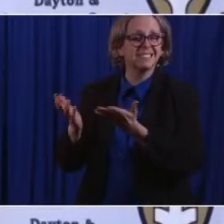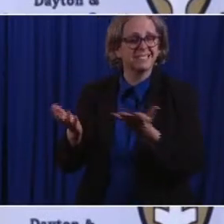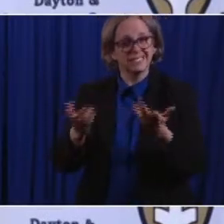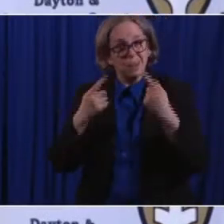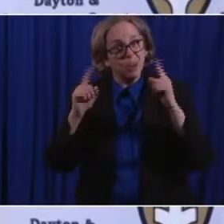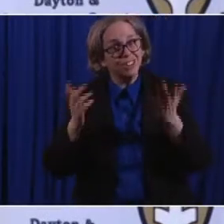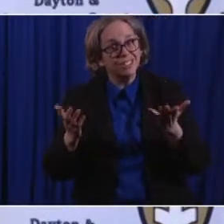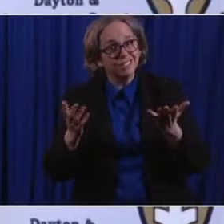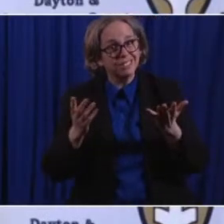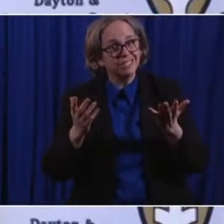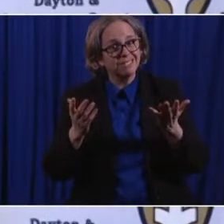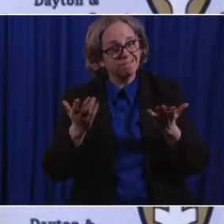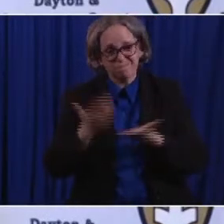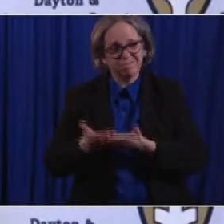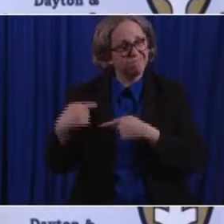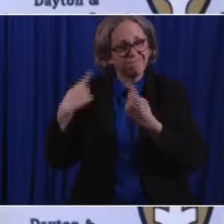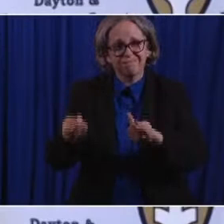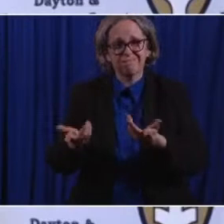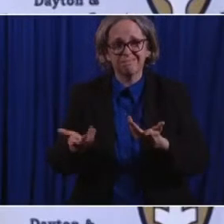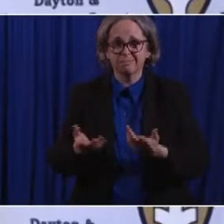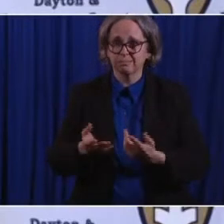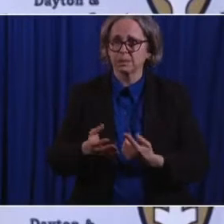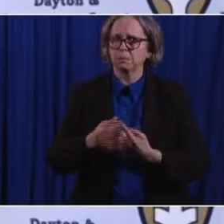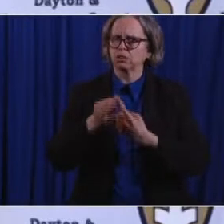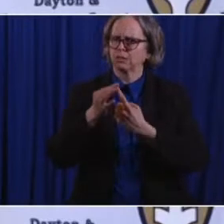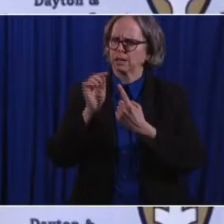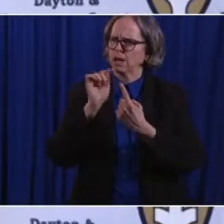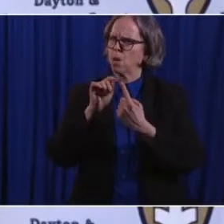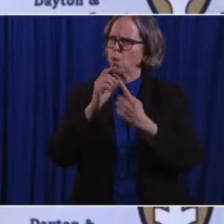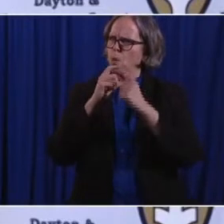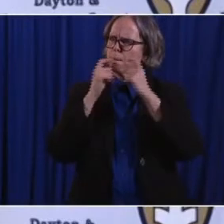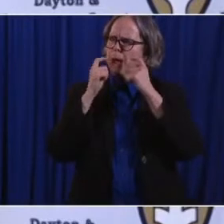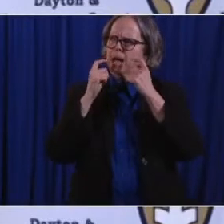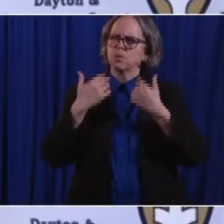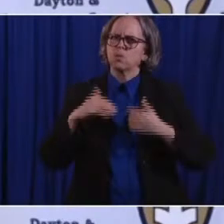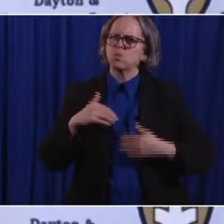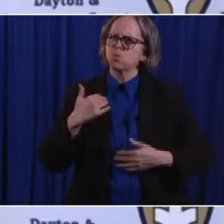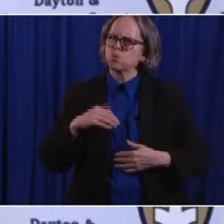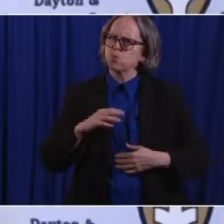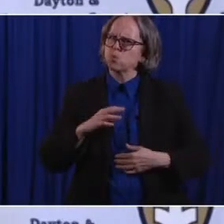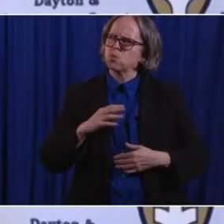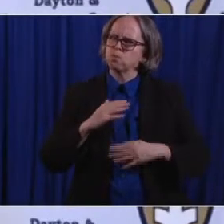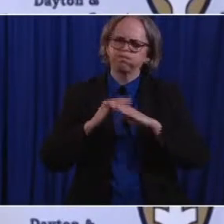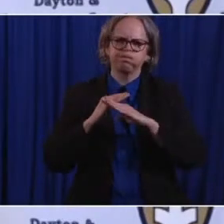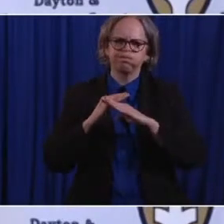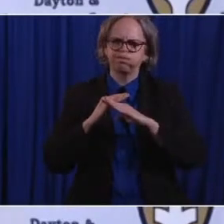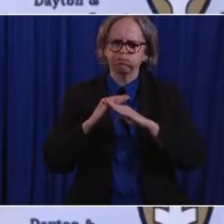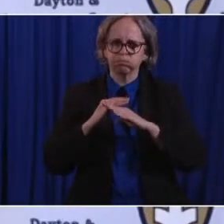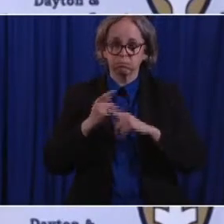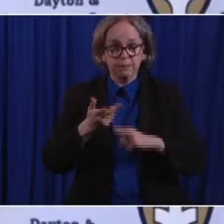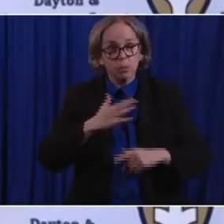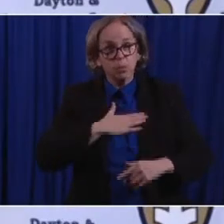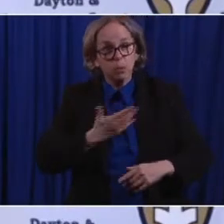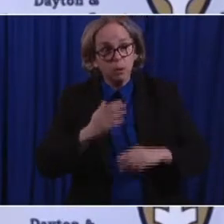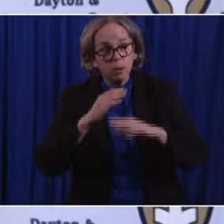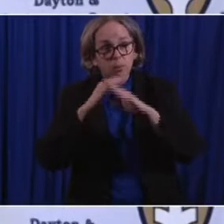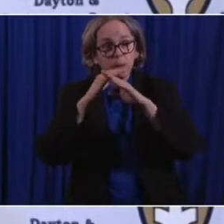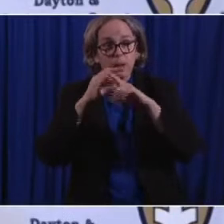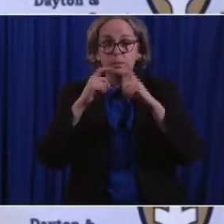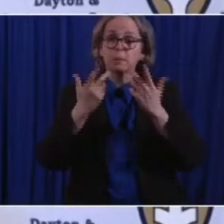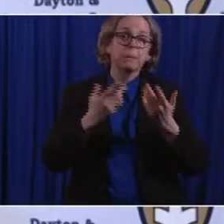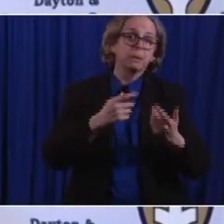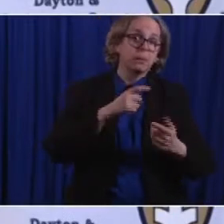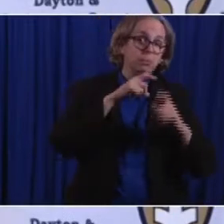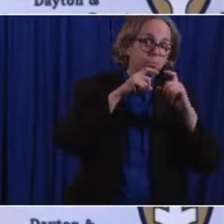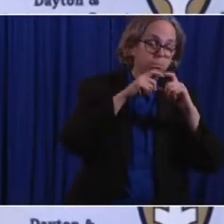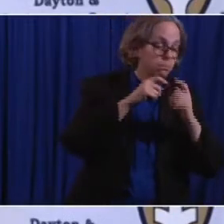will wear masks during those events, that's great. If it's possible to